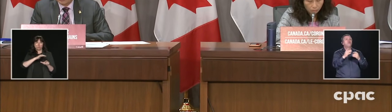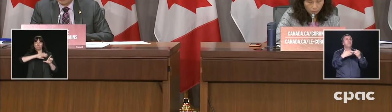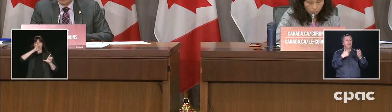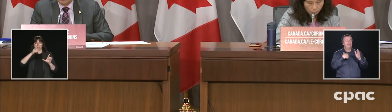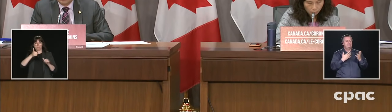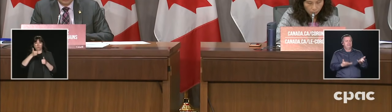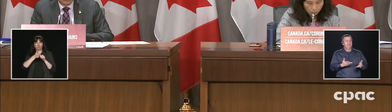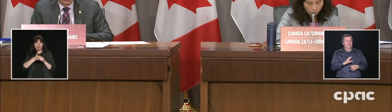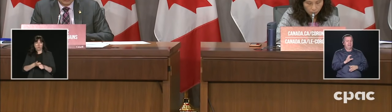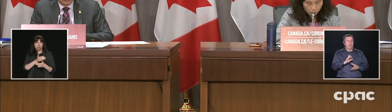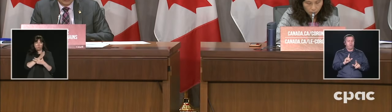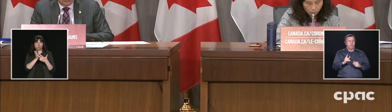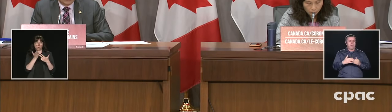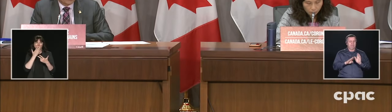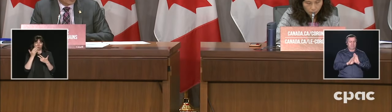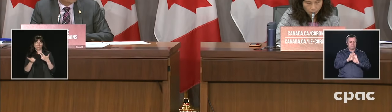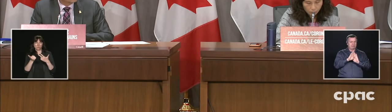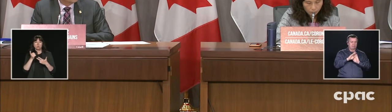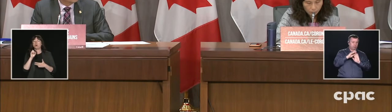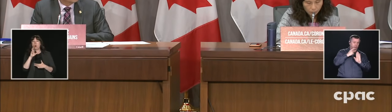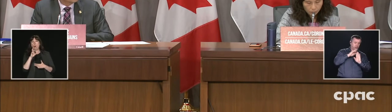Or is it the black curve in the middle?